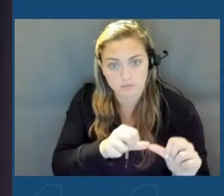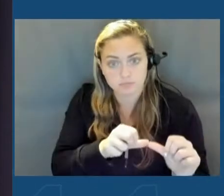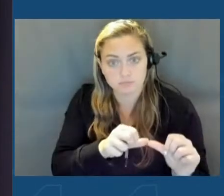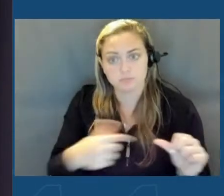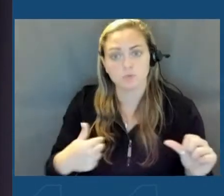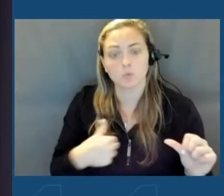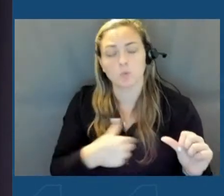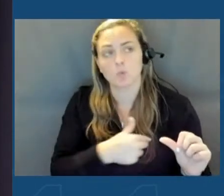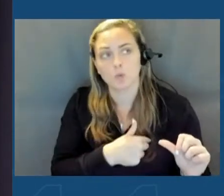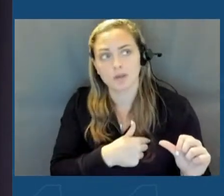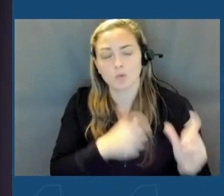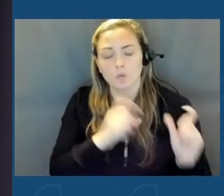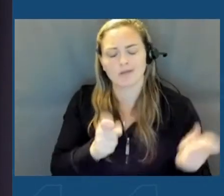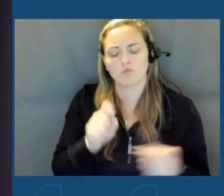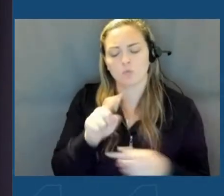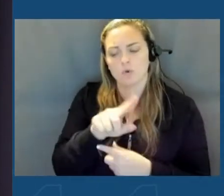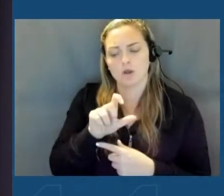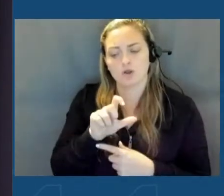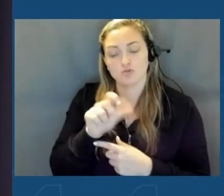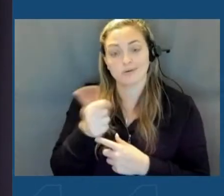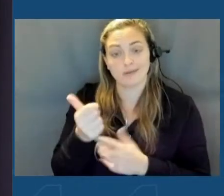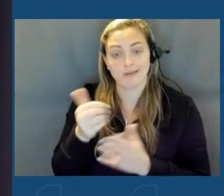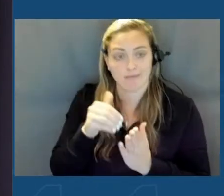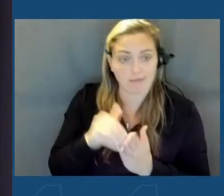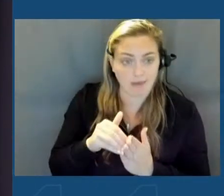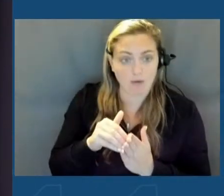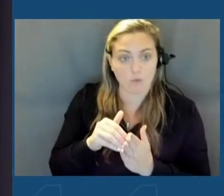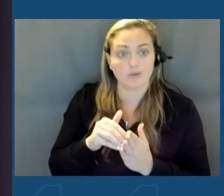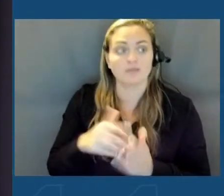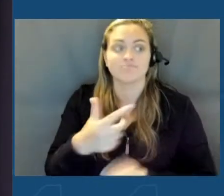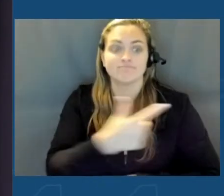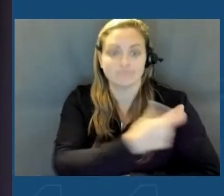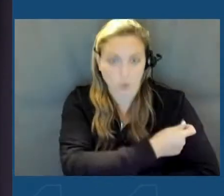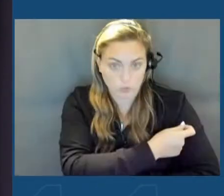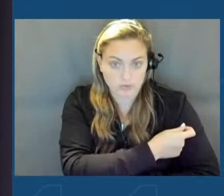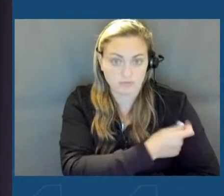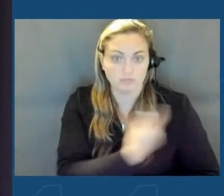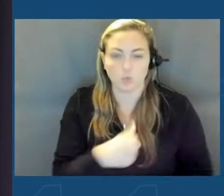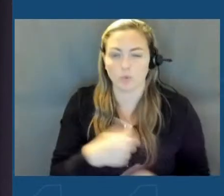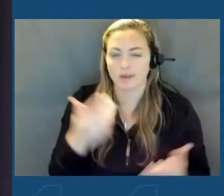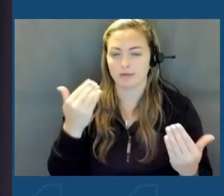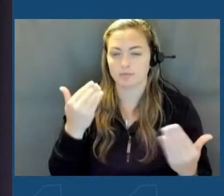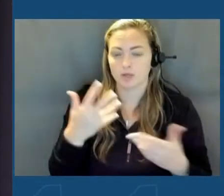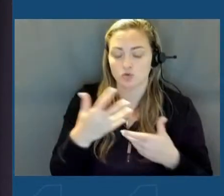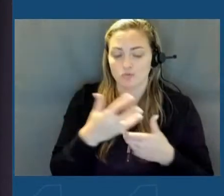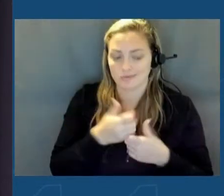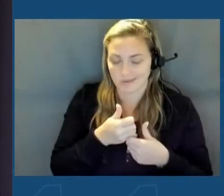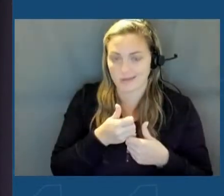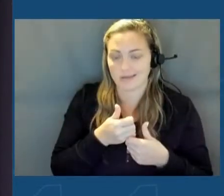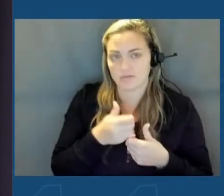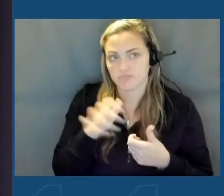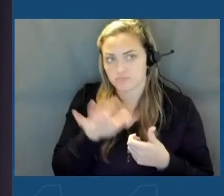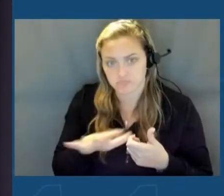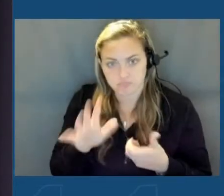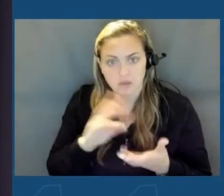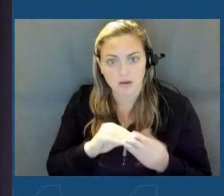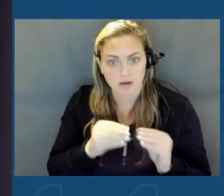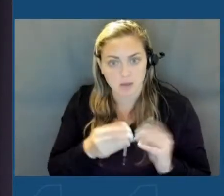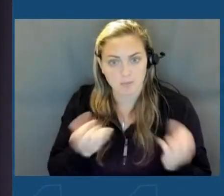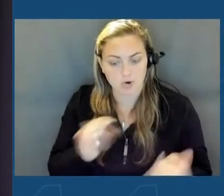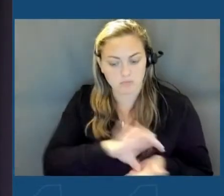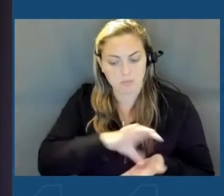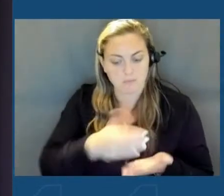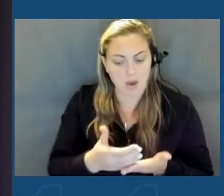were allocated 110,000 doses. We expect to receive that number of